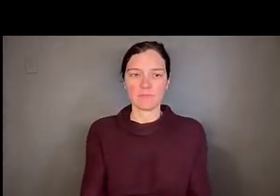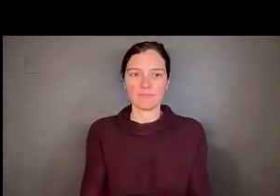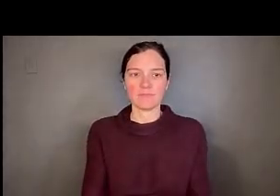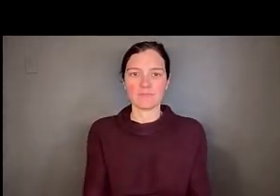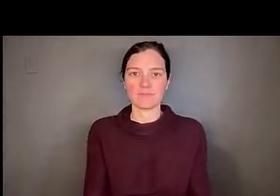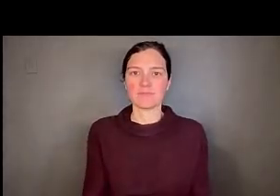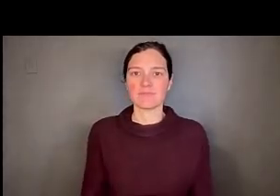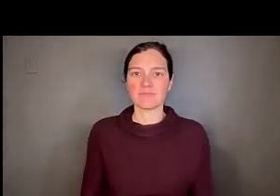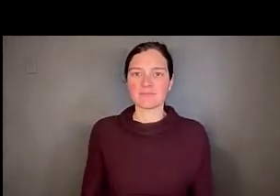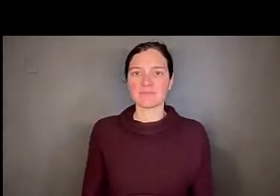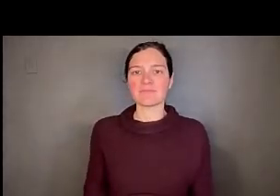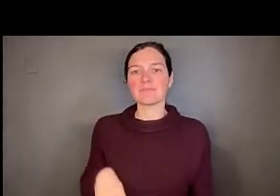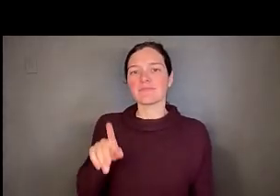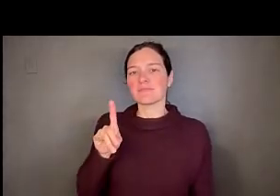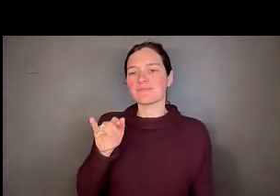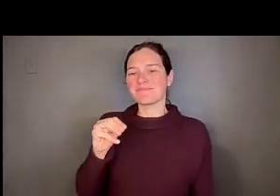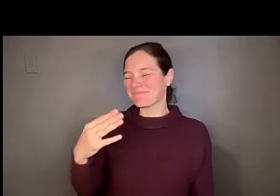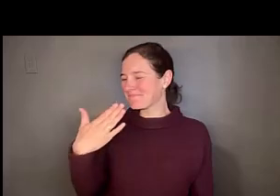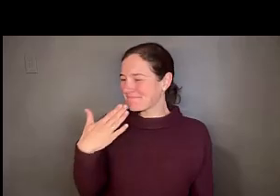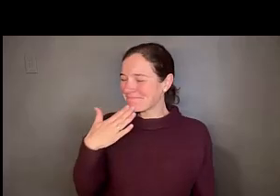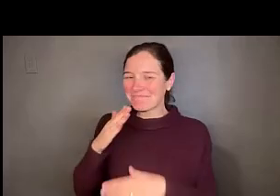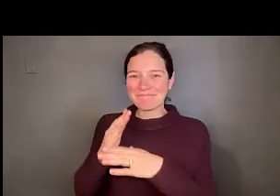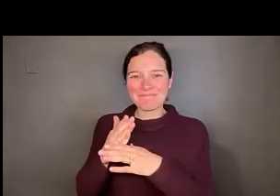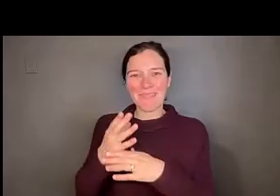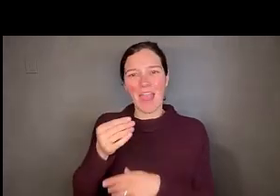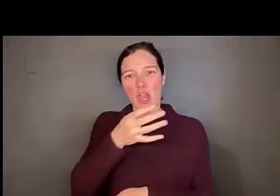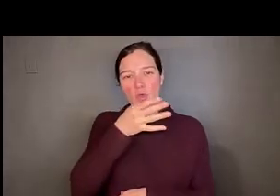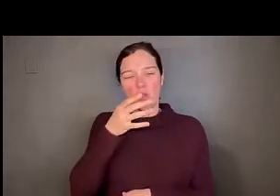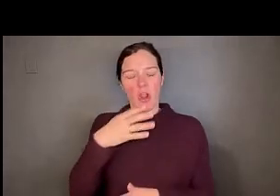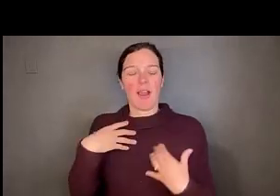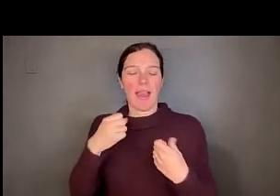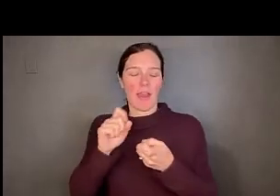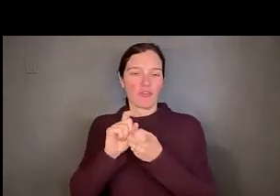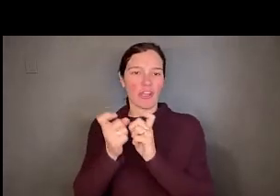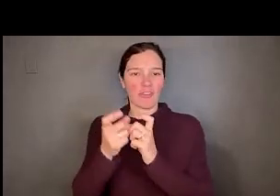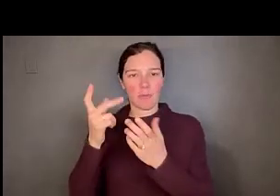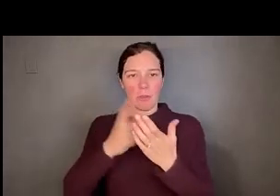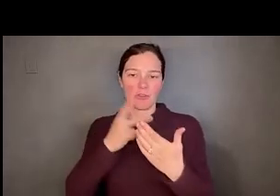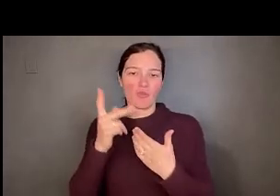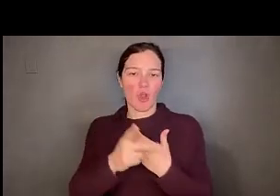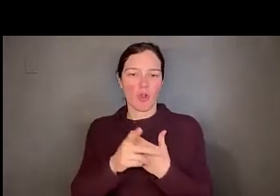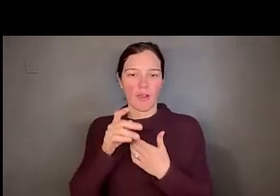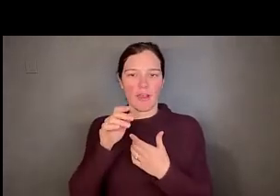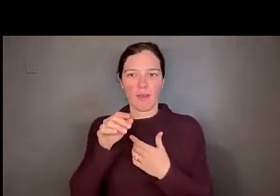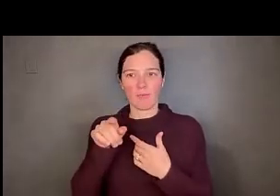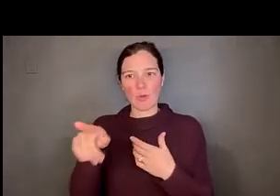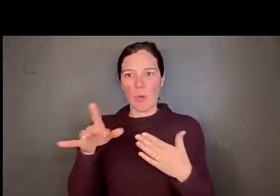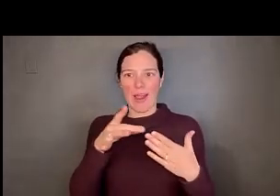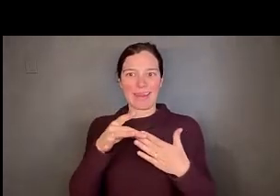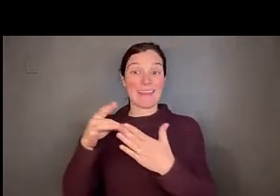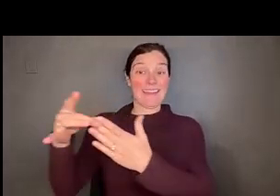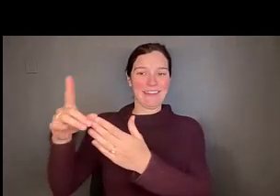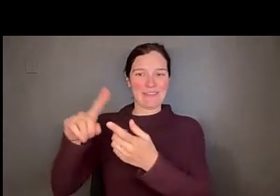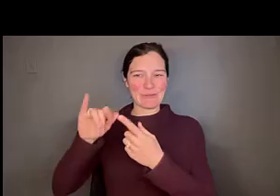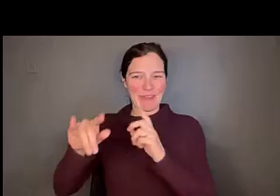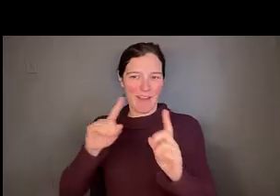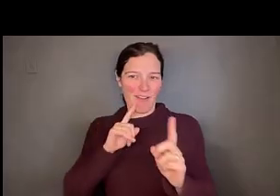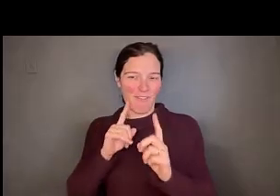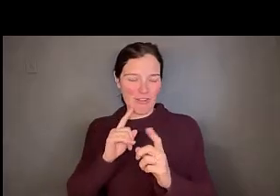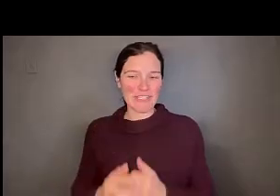Love that, Donna. Thanks for sharing. And I think the Rural Health Transformation Program is a little bit, you're leading us towards that